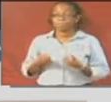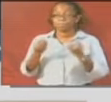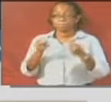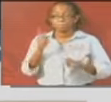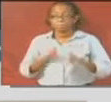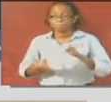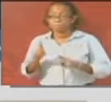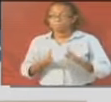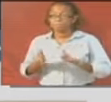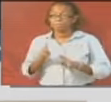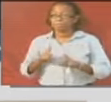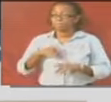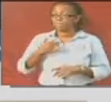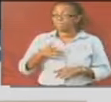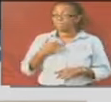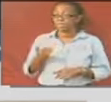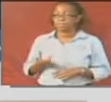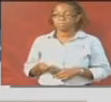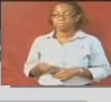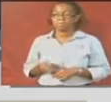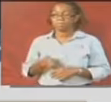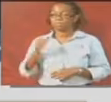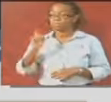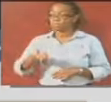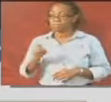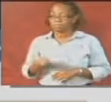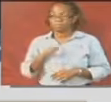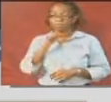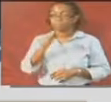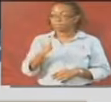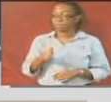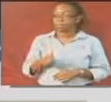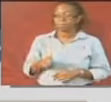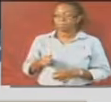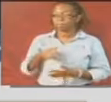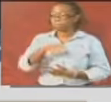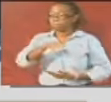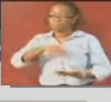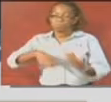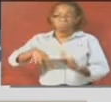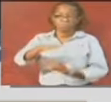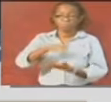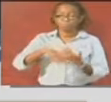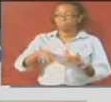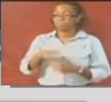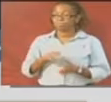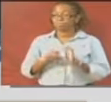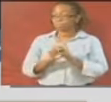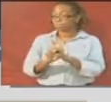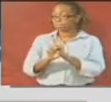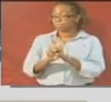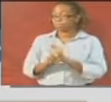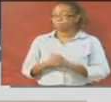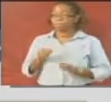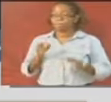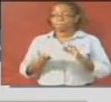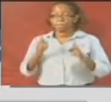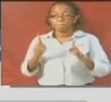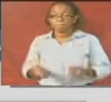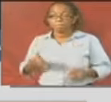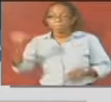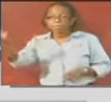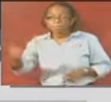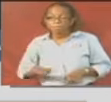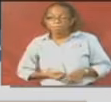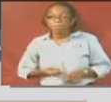and also if you have the ability to avoid congregating. So for example, that you would say no to an invitation to an event